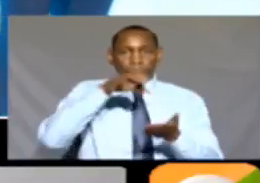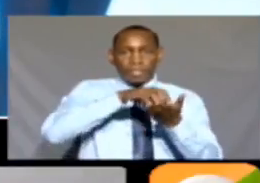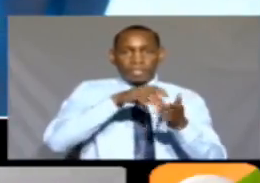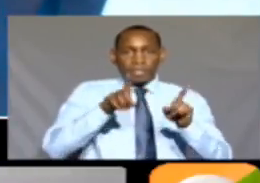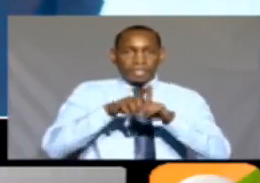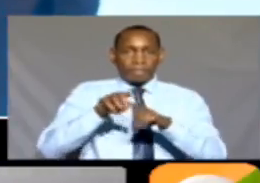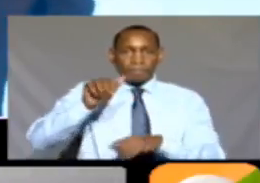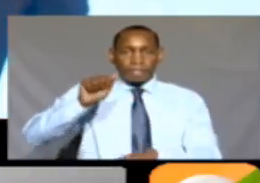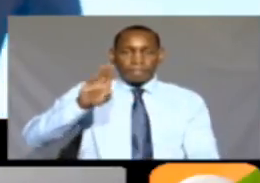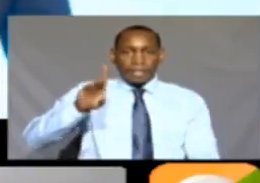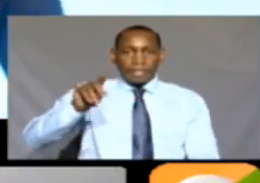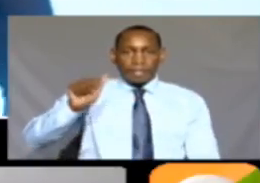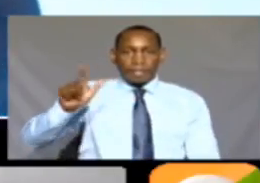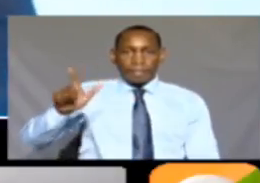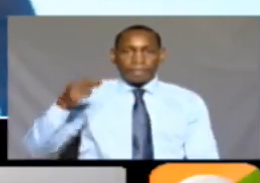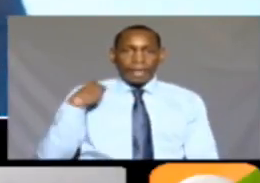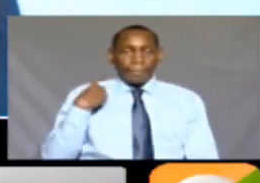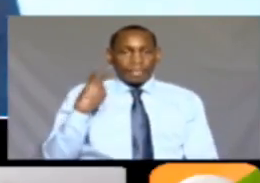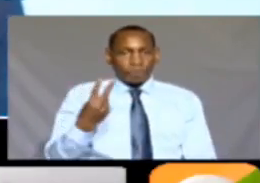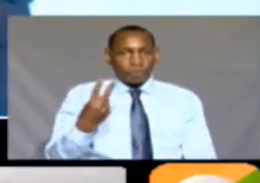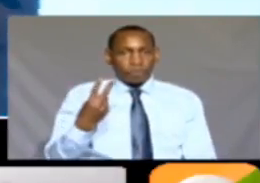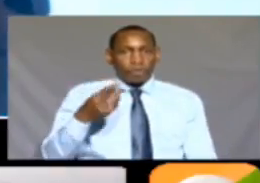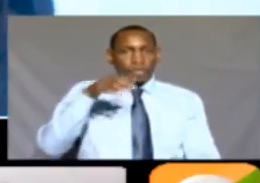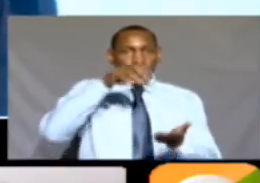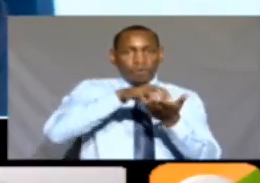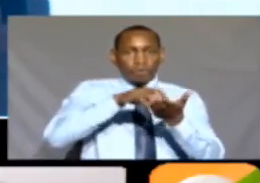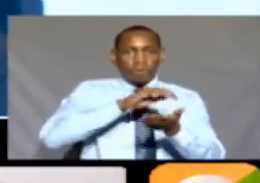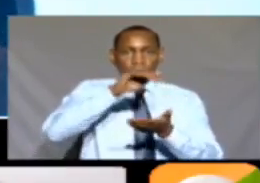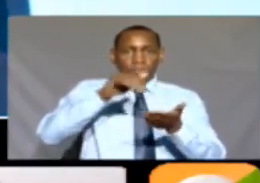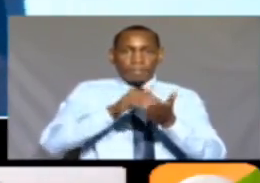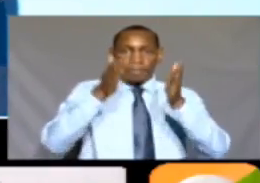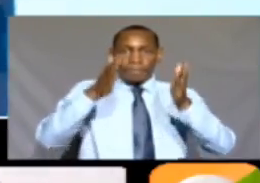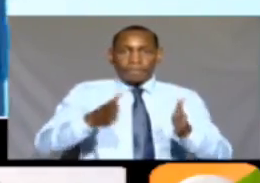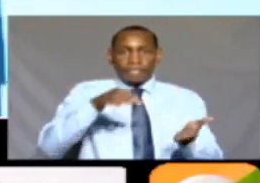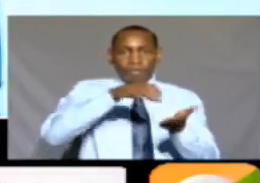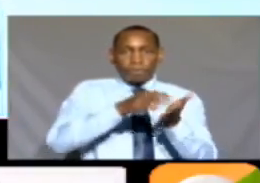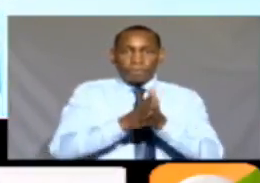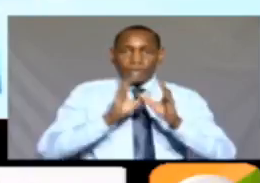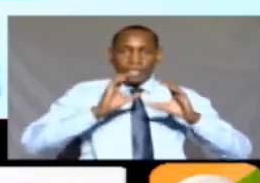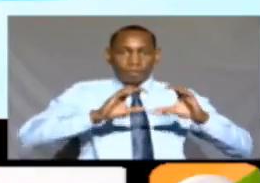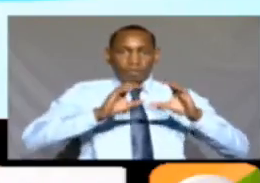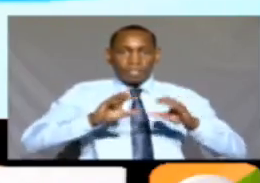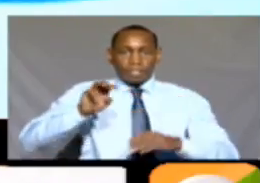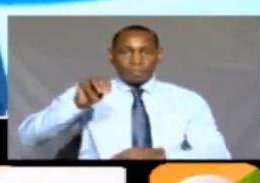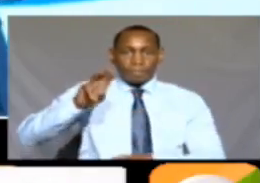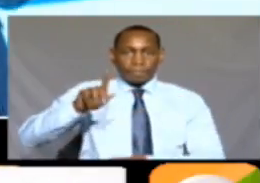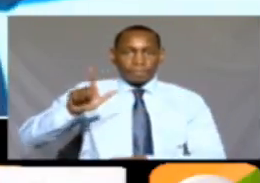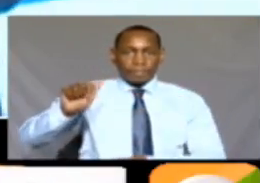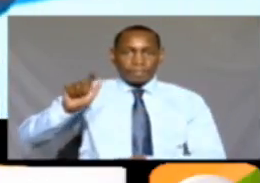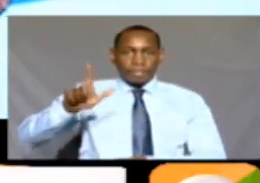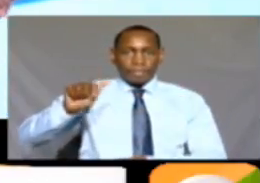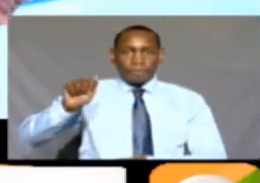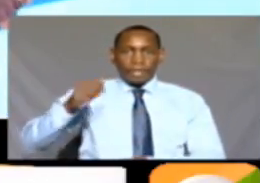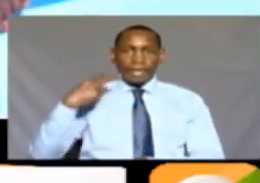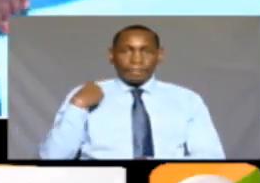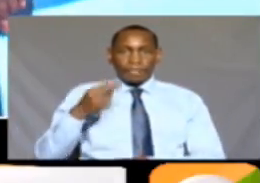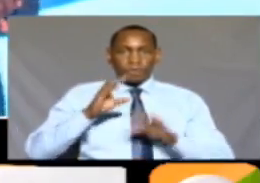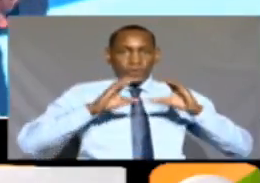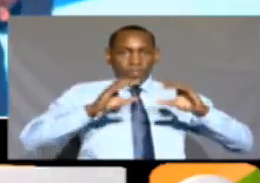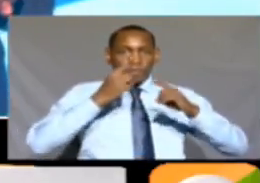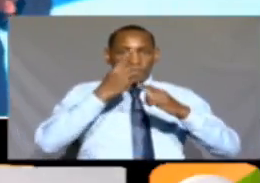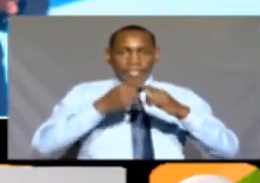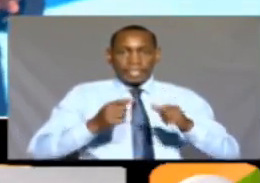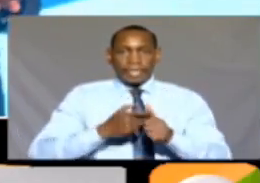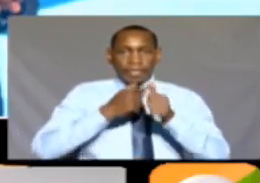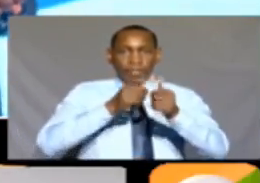as well as Abdallah Hassan coming in second in the midfielders category, and their coach, Bernard Mwalala, also coming in second in the Coach of the Year award. So